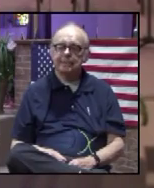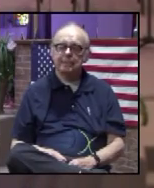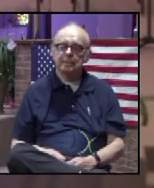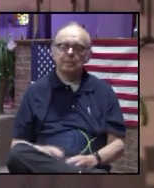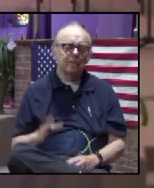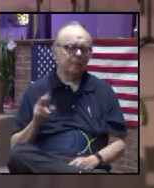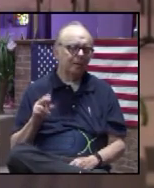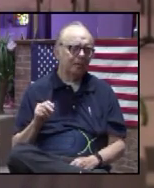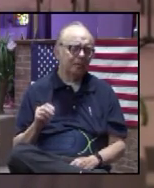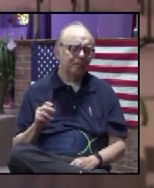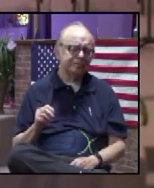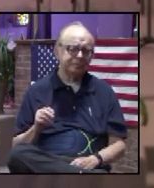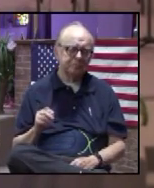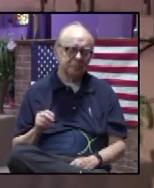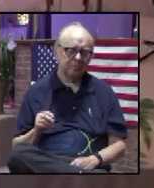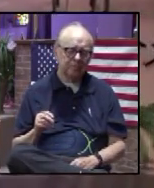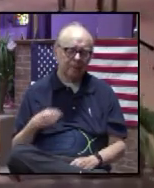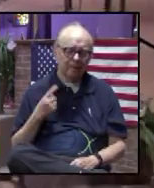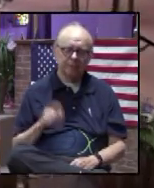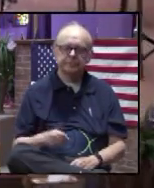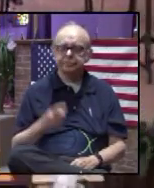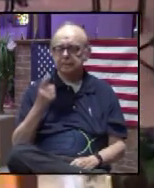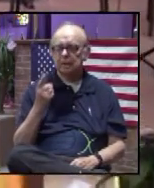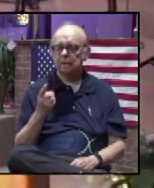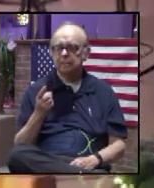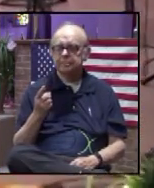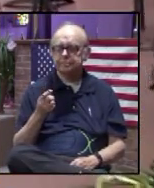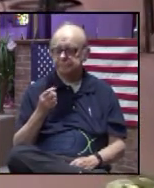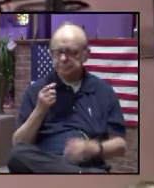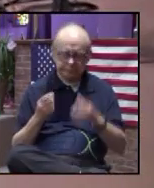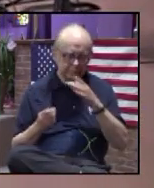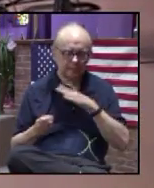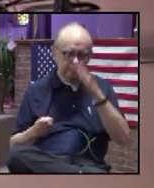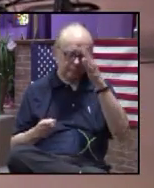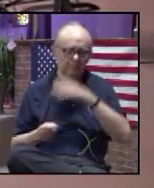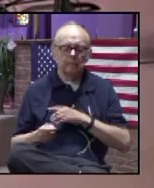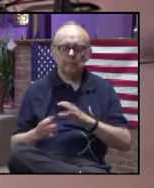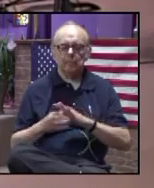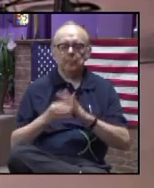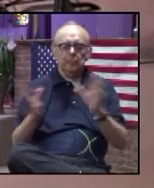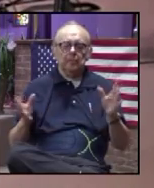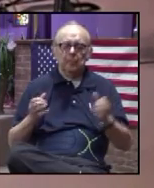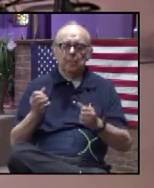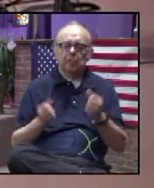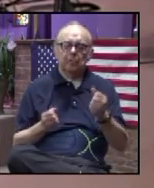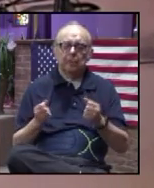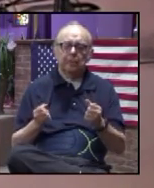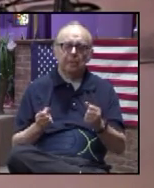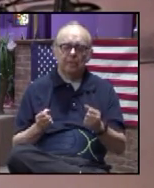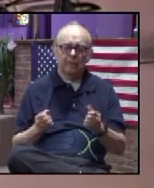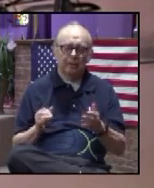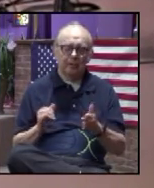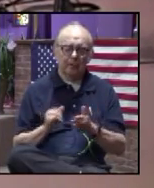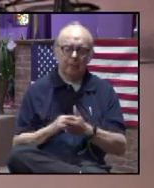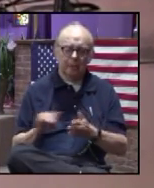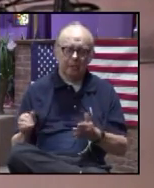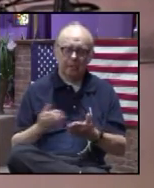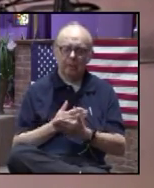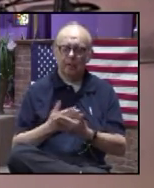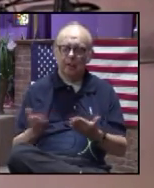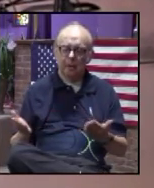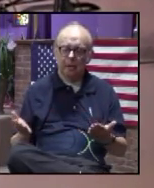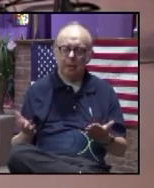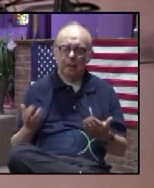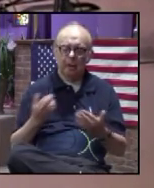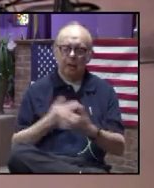No, we need to understand, ladies and gentlemen, turn loose of the wheel. The second thing was they rested,